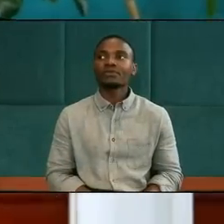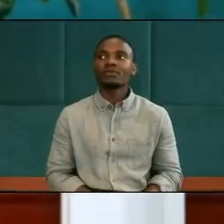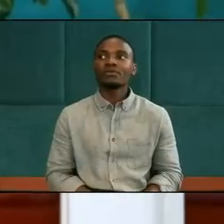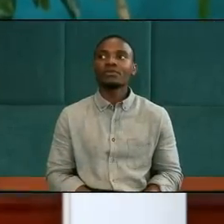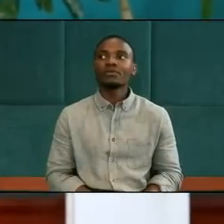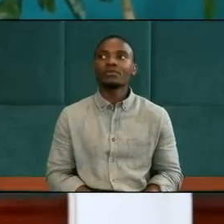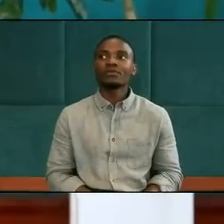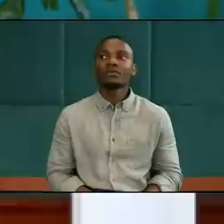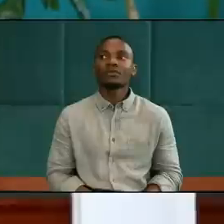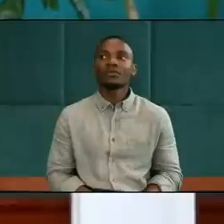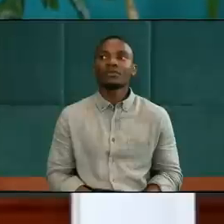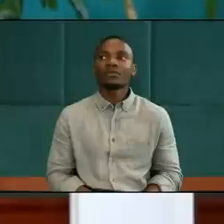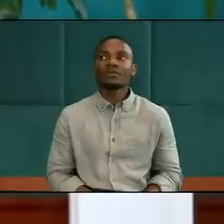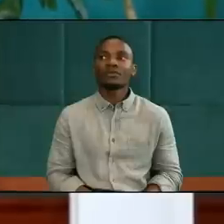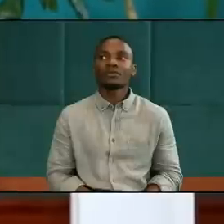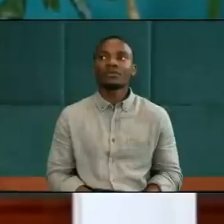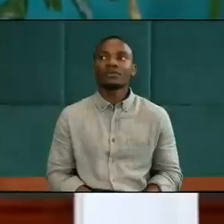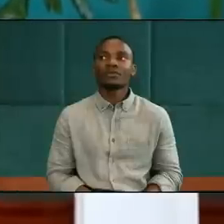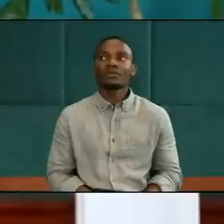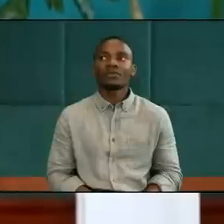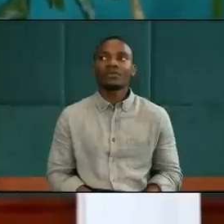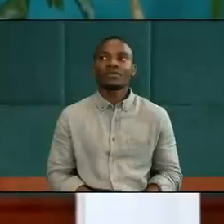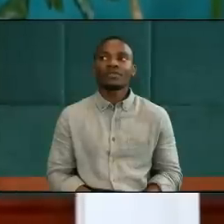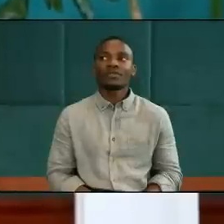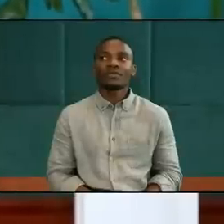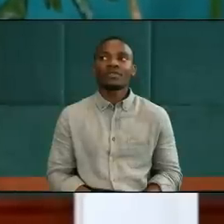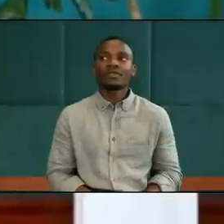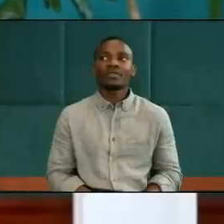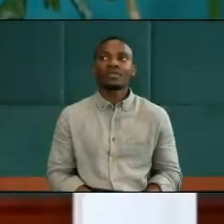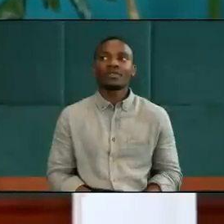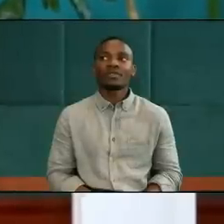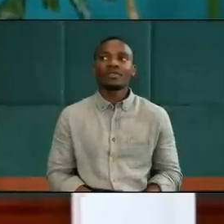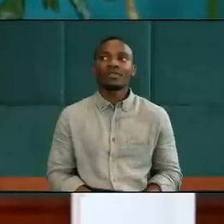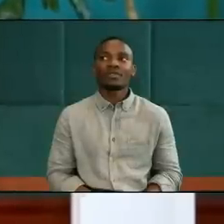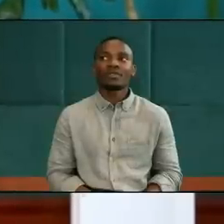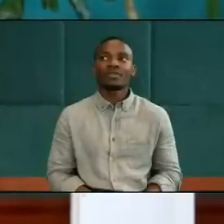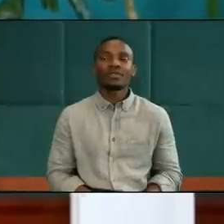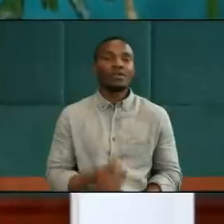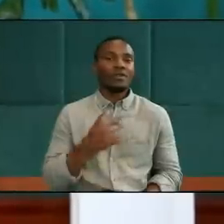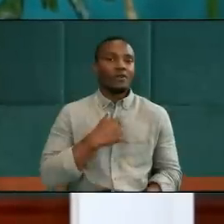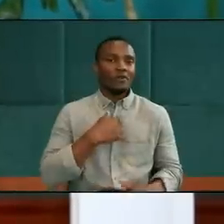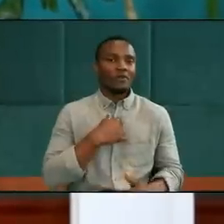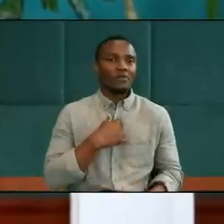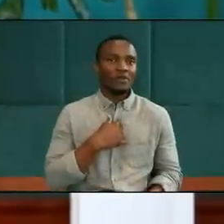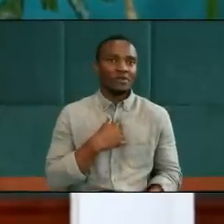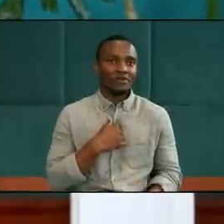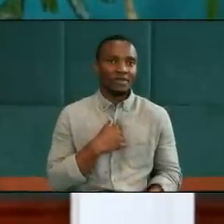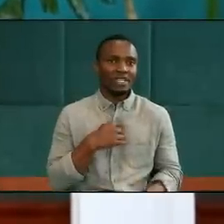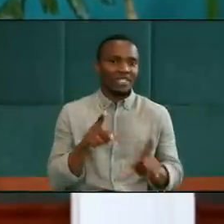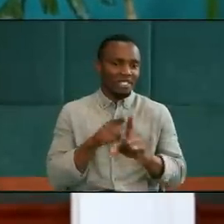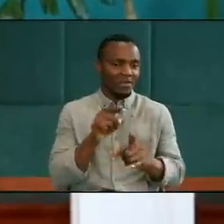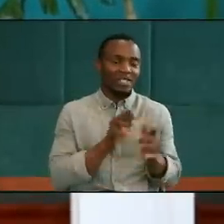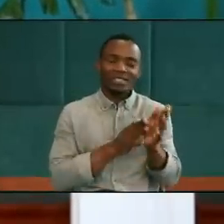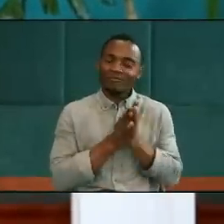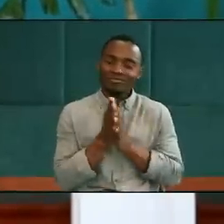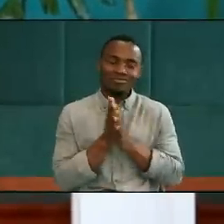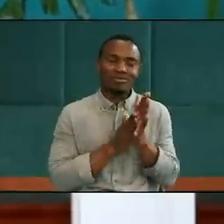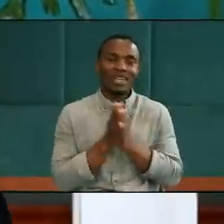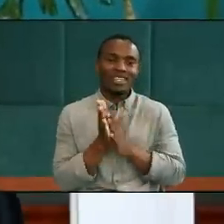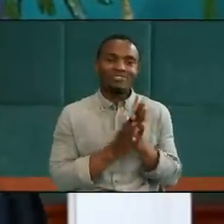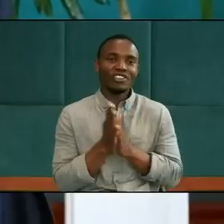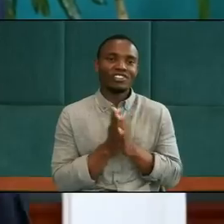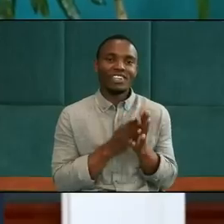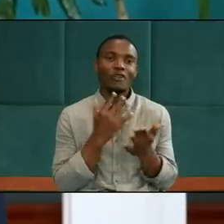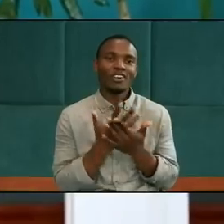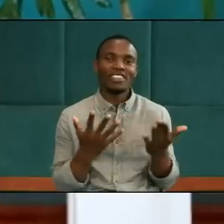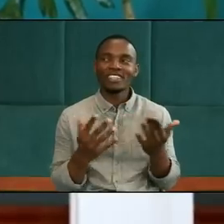Personal rooster. Well, let me wrap this up and send you home. Fascinating stuff. Fascinating